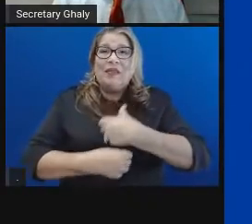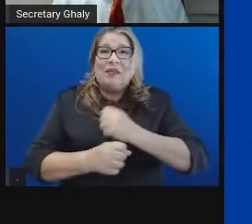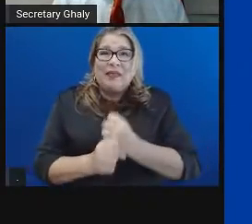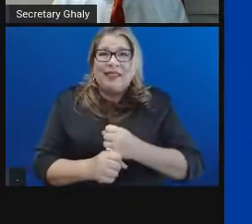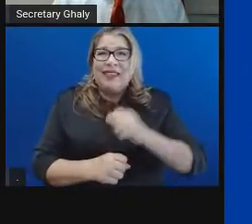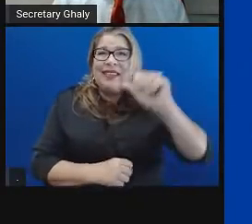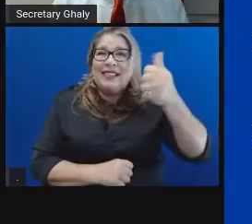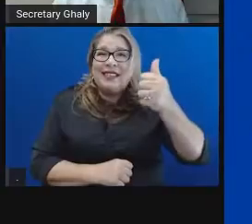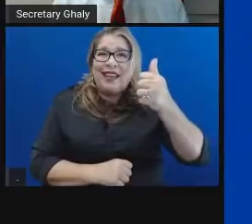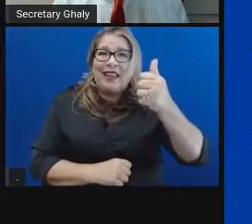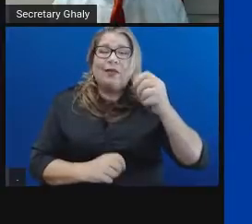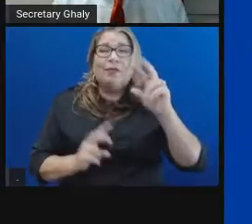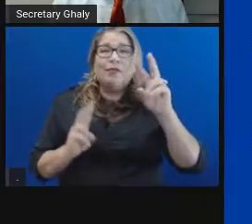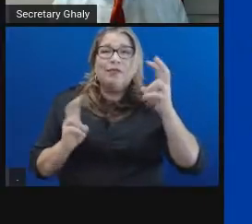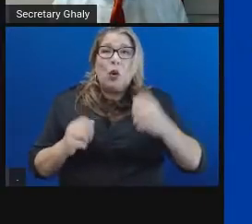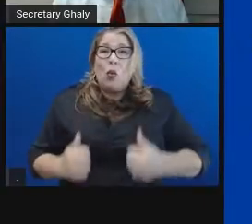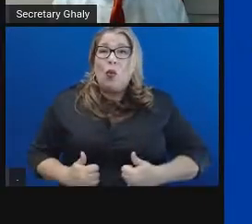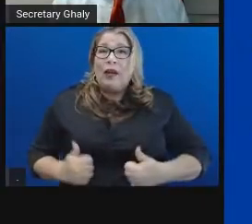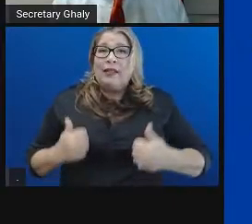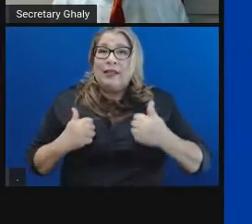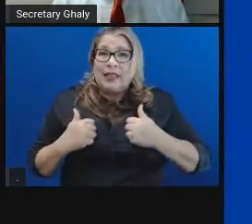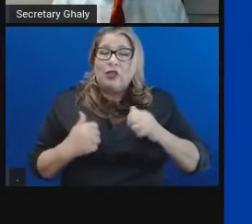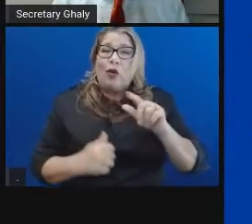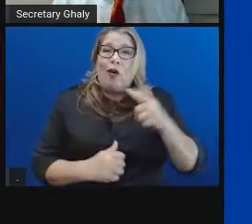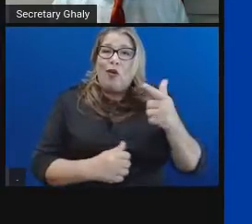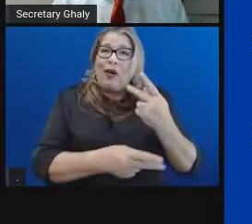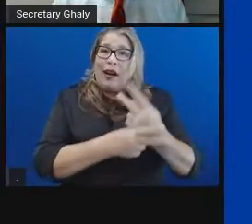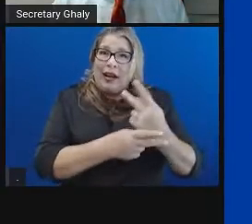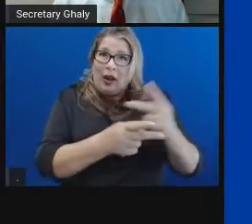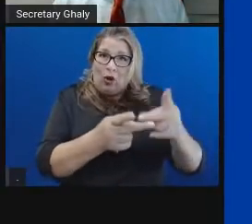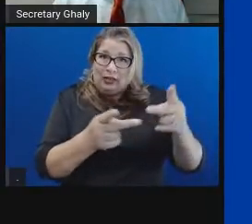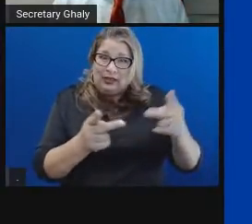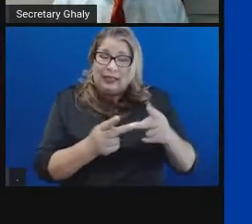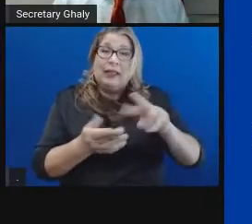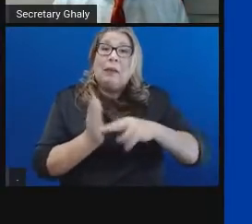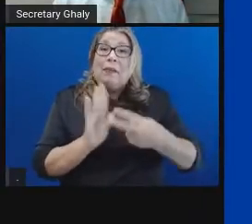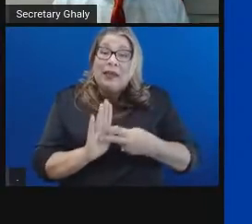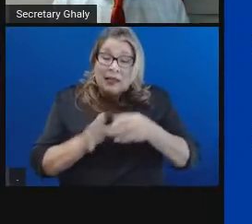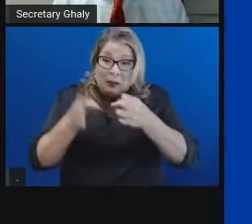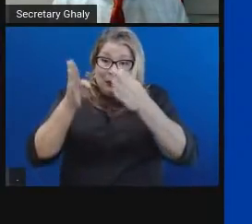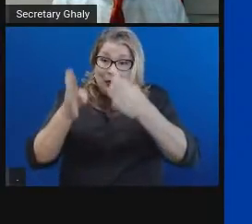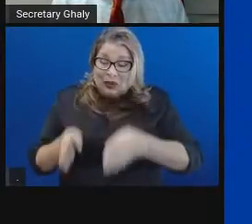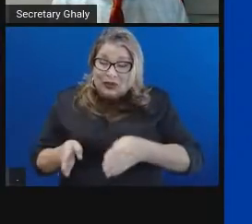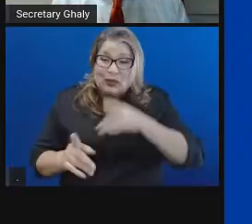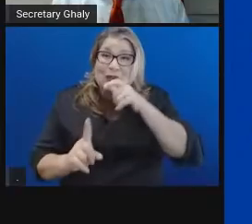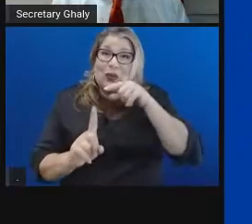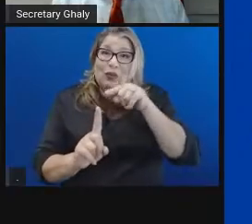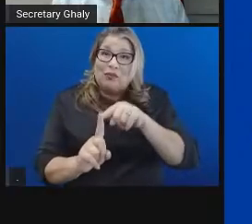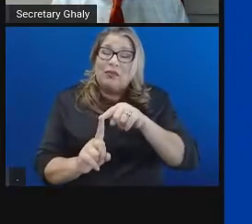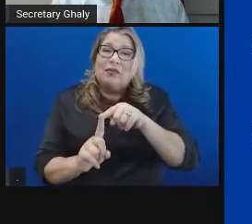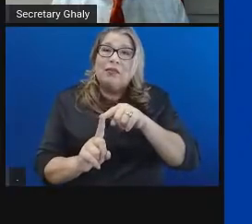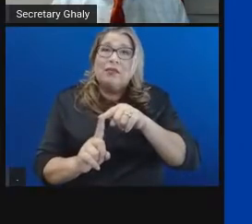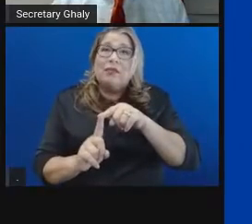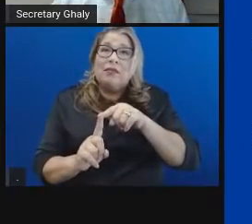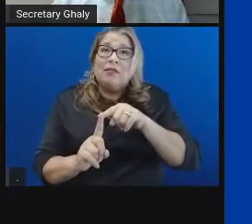10 residential alternate care sites to allow individuals who maybe